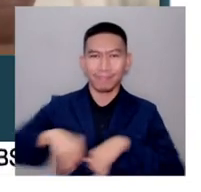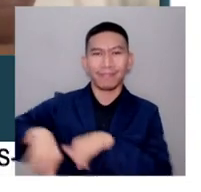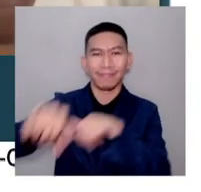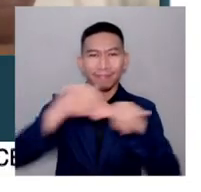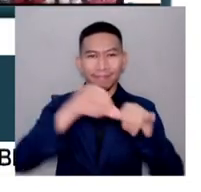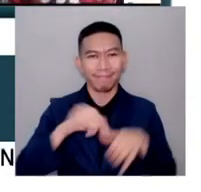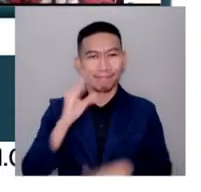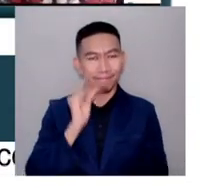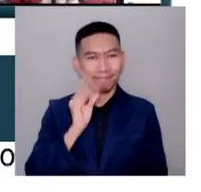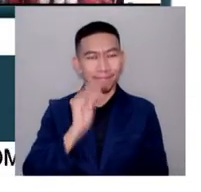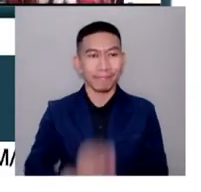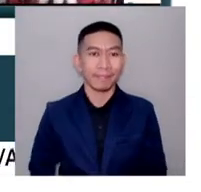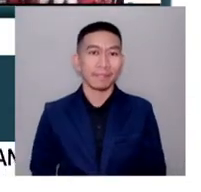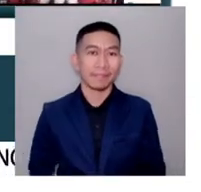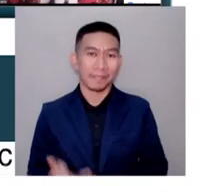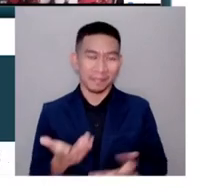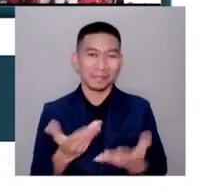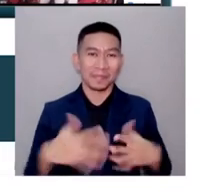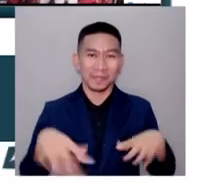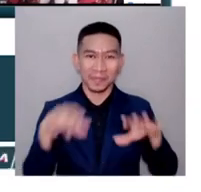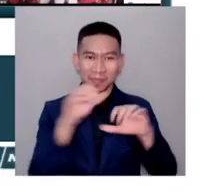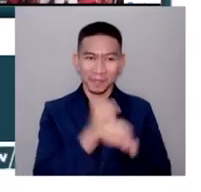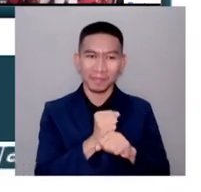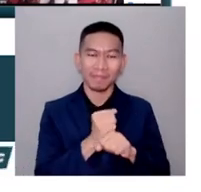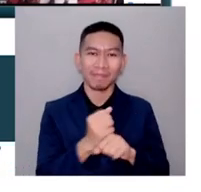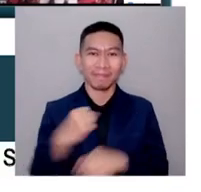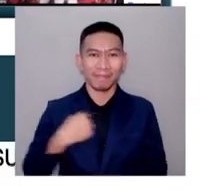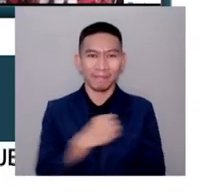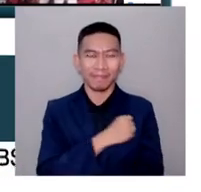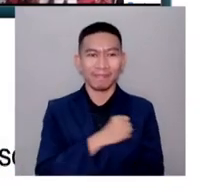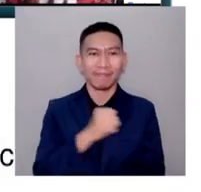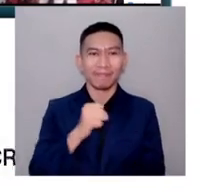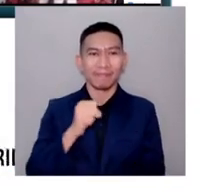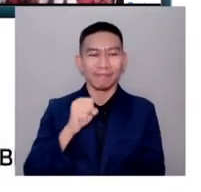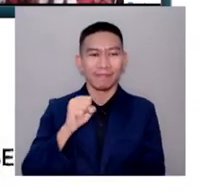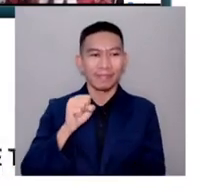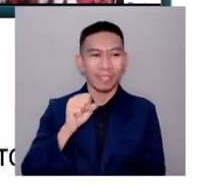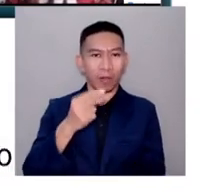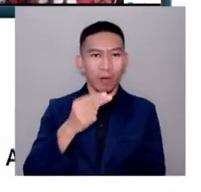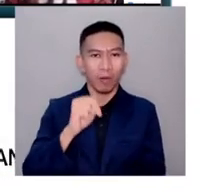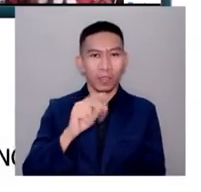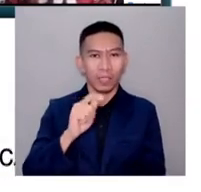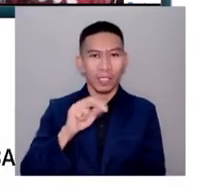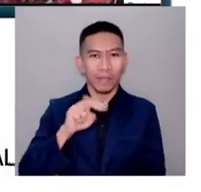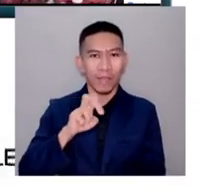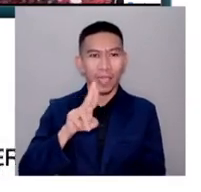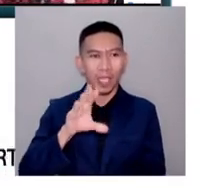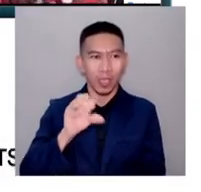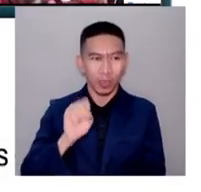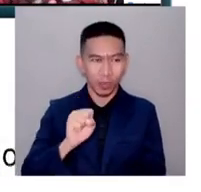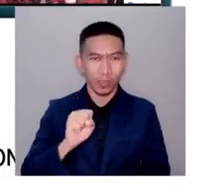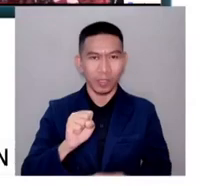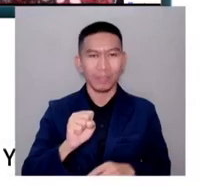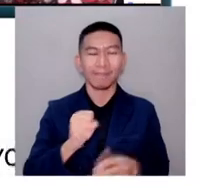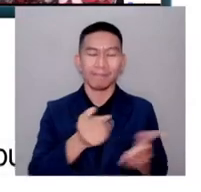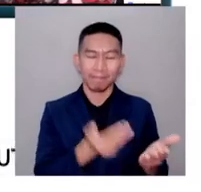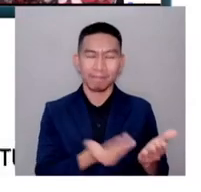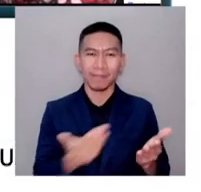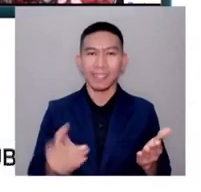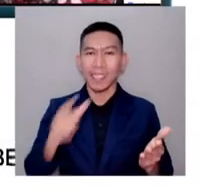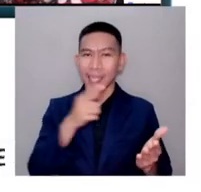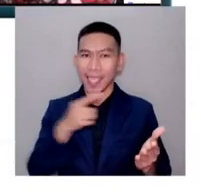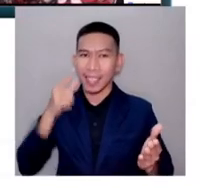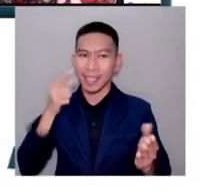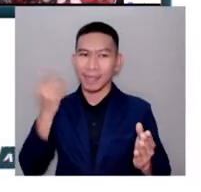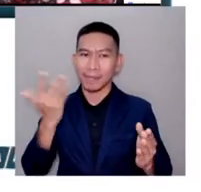at that. Senator Risa Hontiveros there, outgoing Vice President Leni Robredo called her as a new